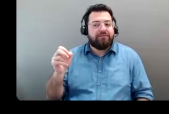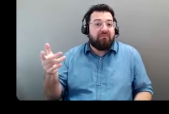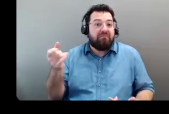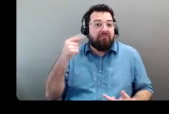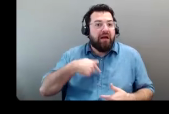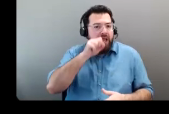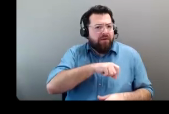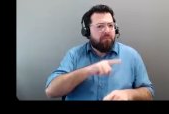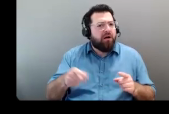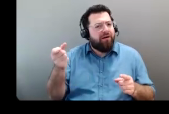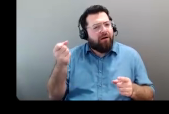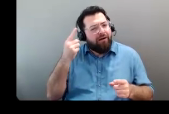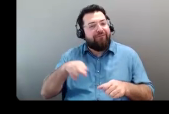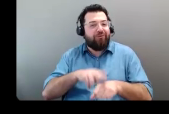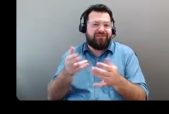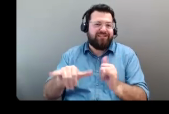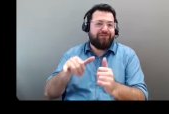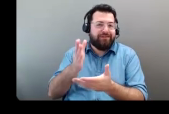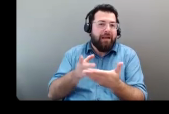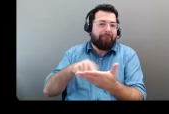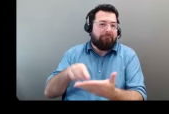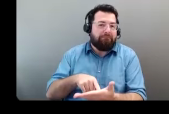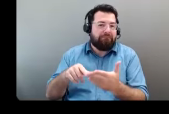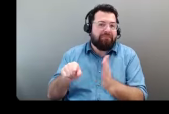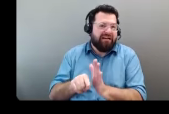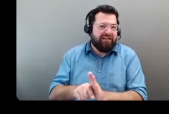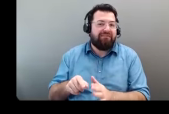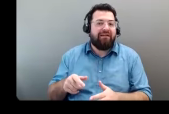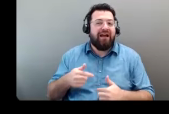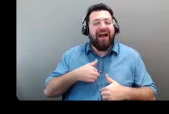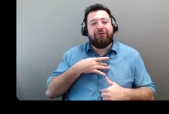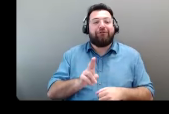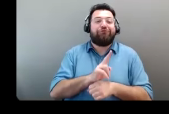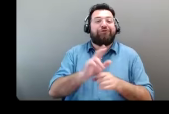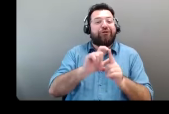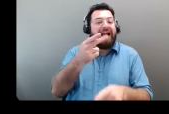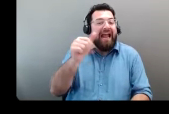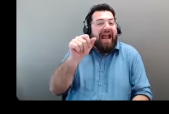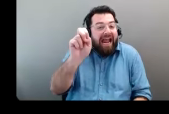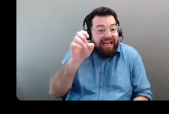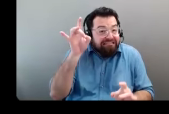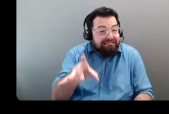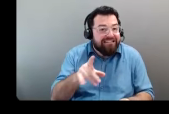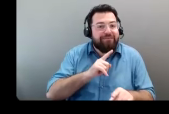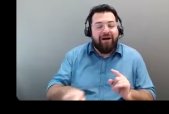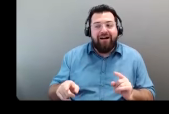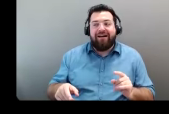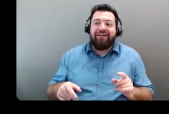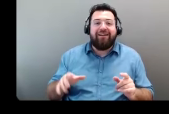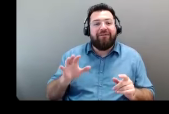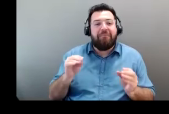my criticisms, and I don't like to use the word hate personally. But yeah, there's a love